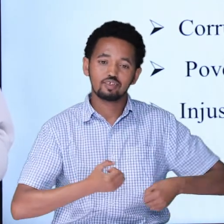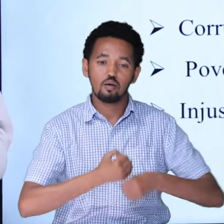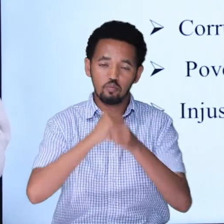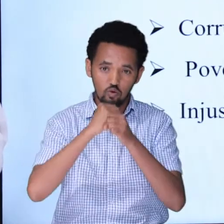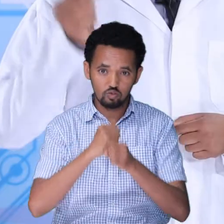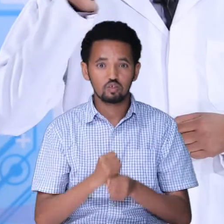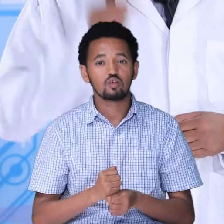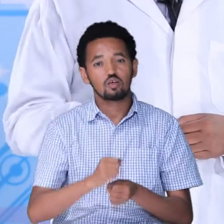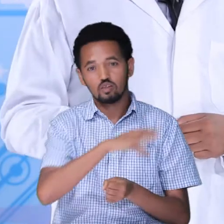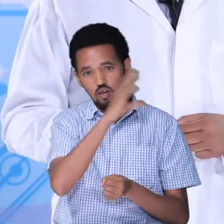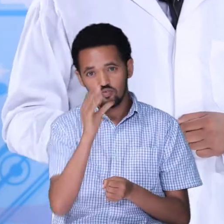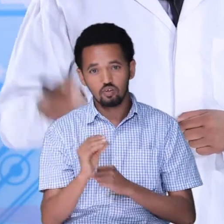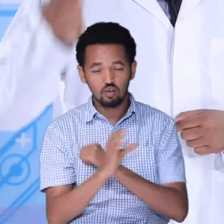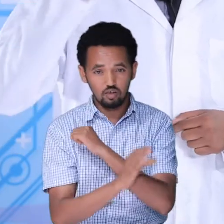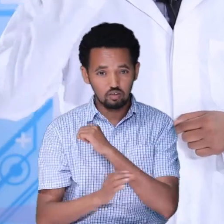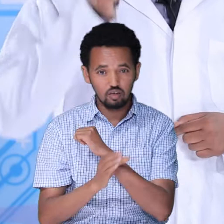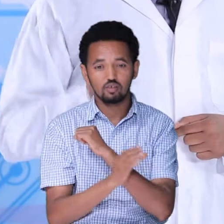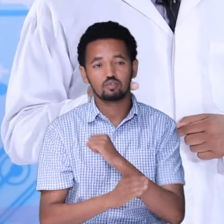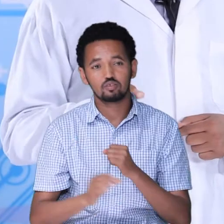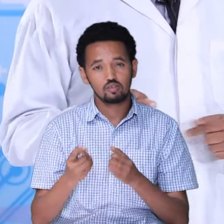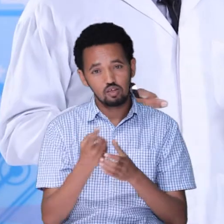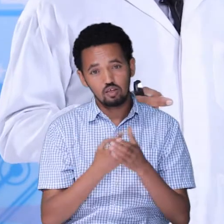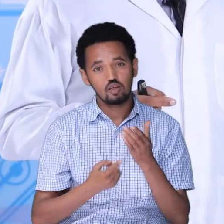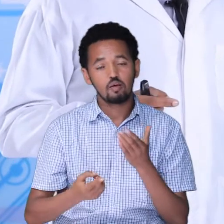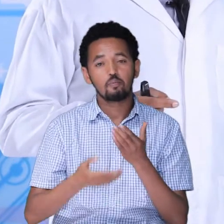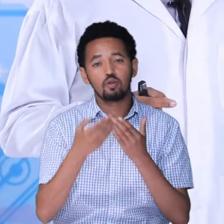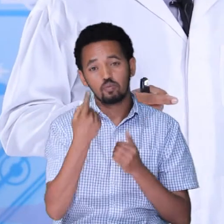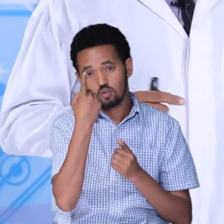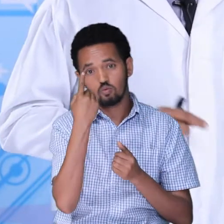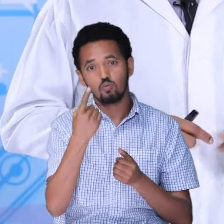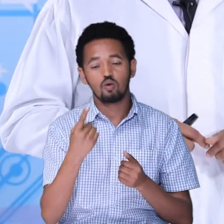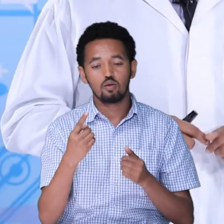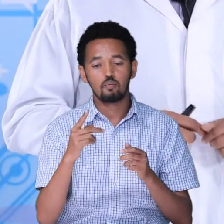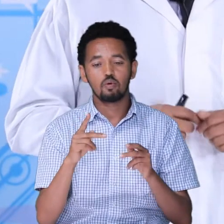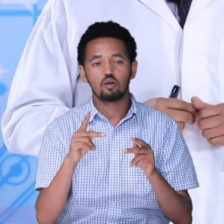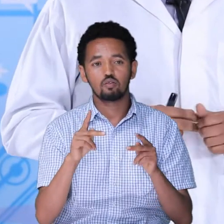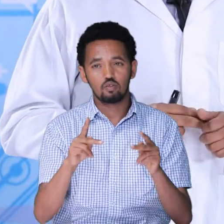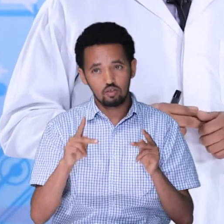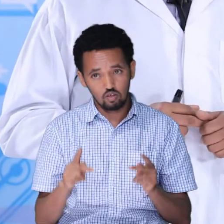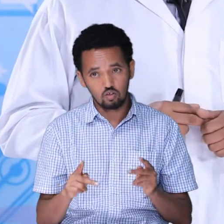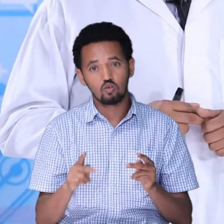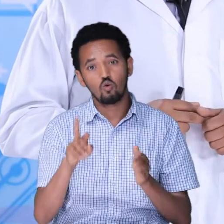the African countries implemented one party rule. The